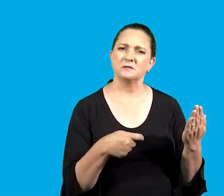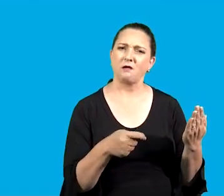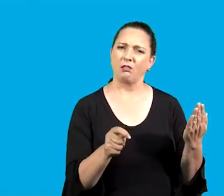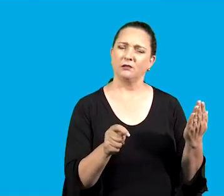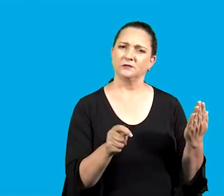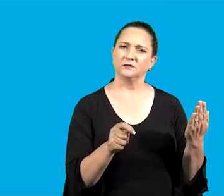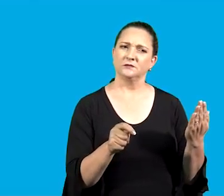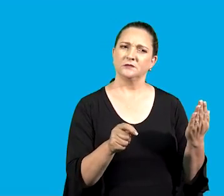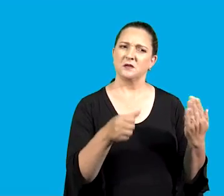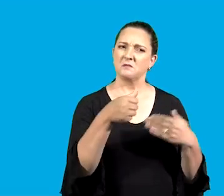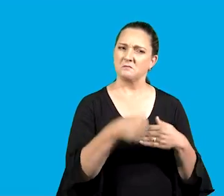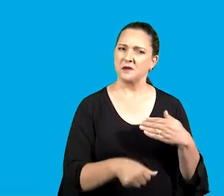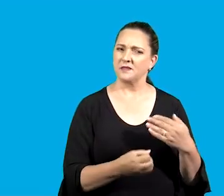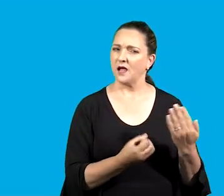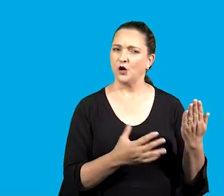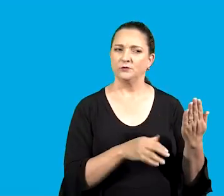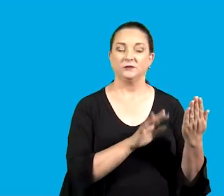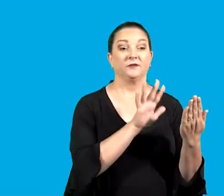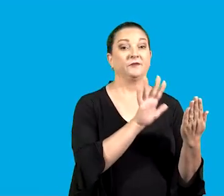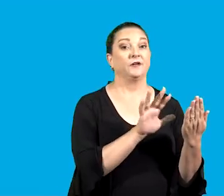in that month?